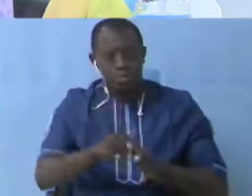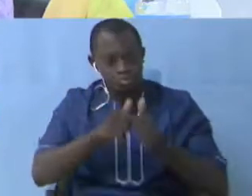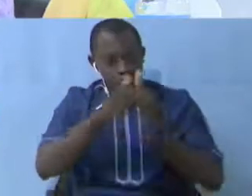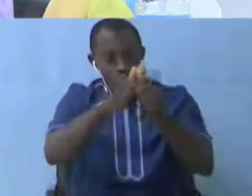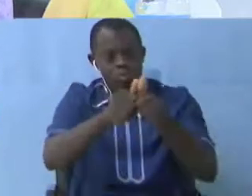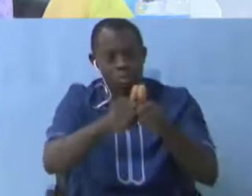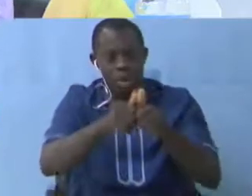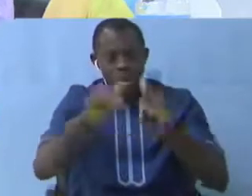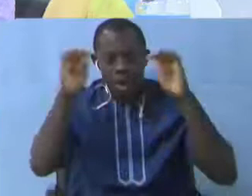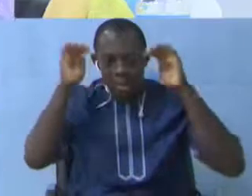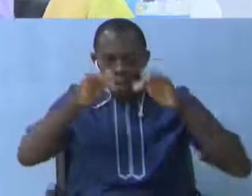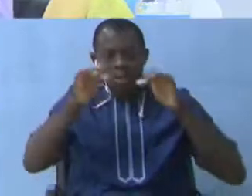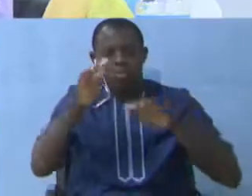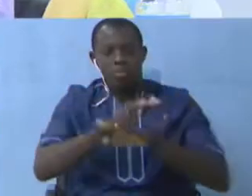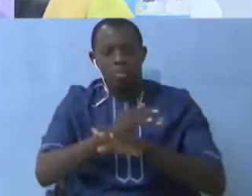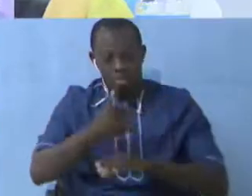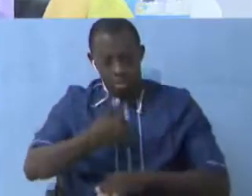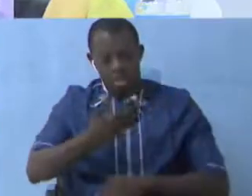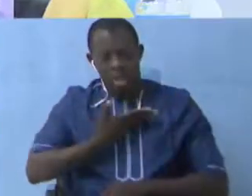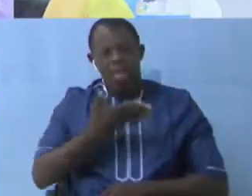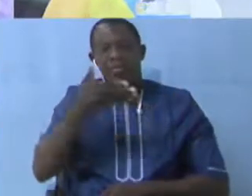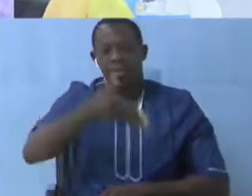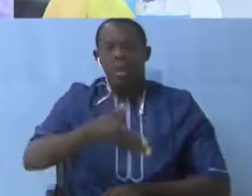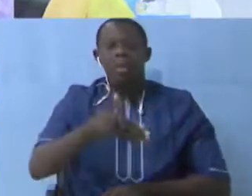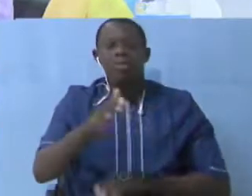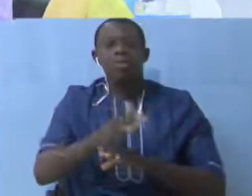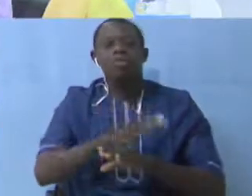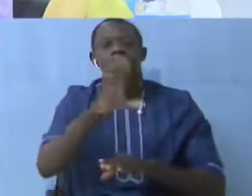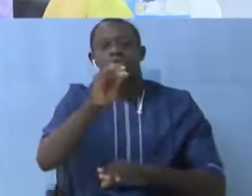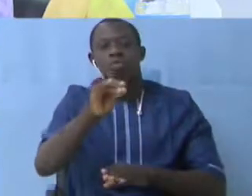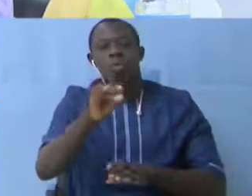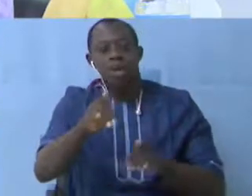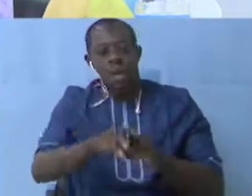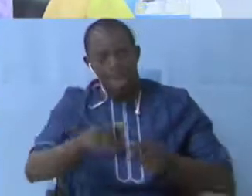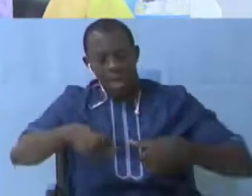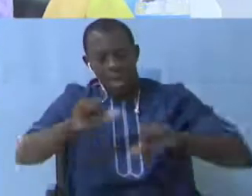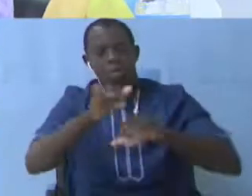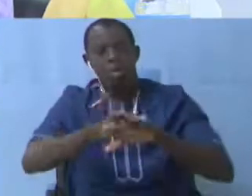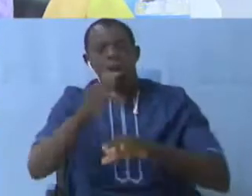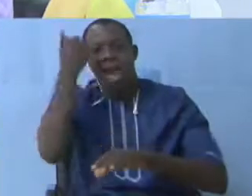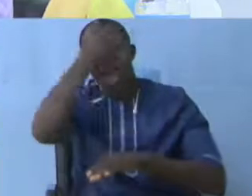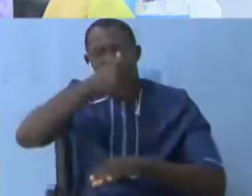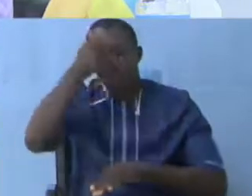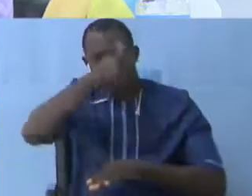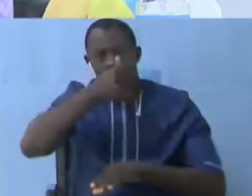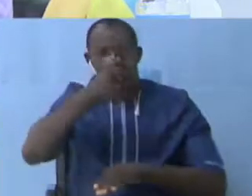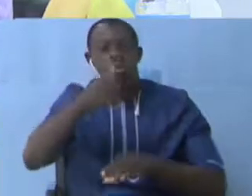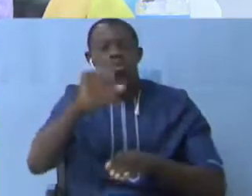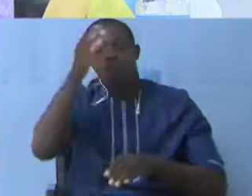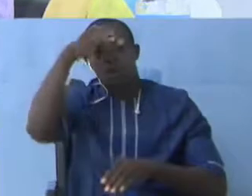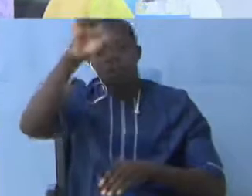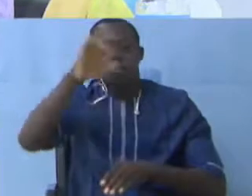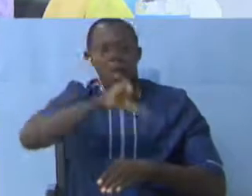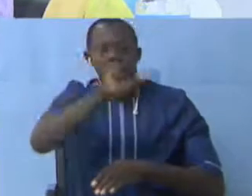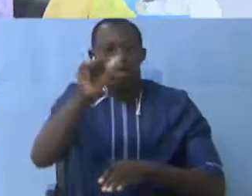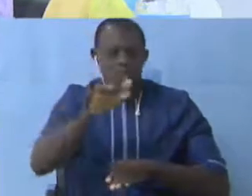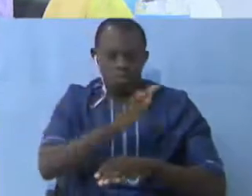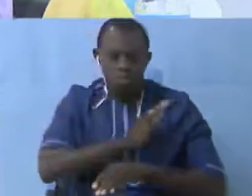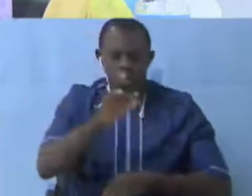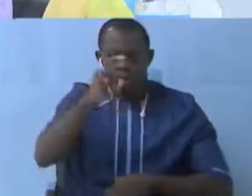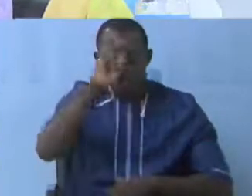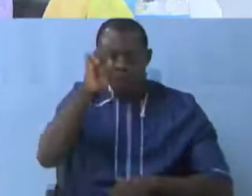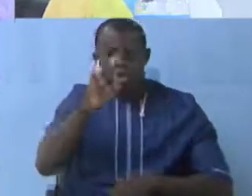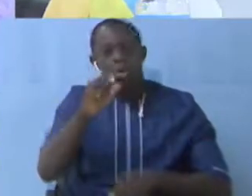convention, I was here because I was doing the bit on the African Commission, but also working on all those